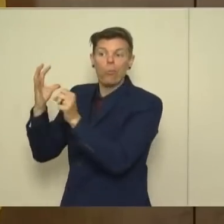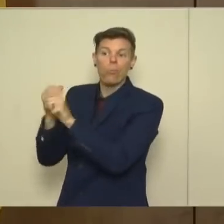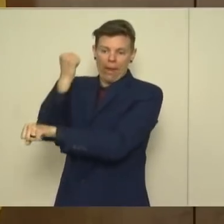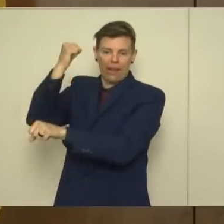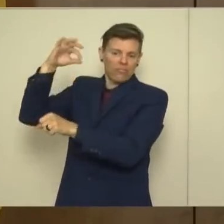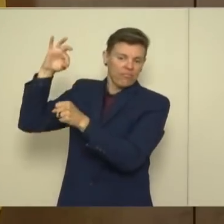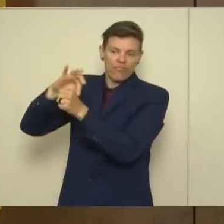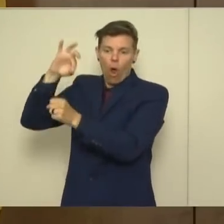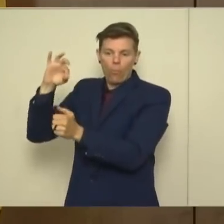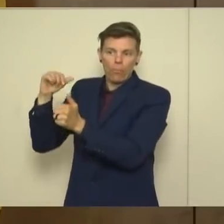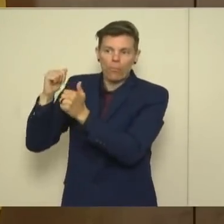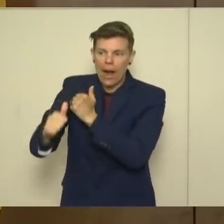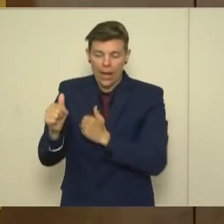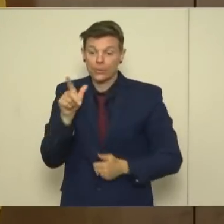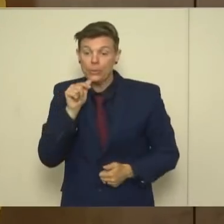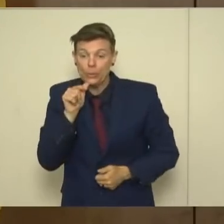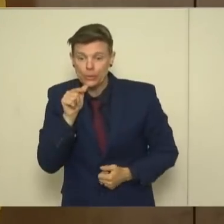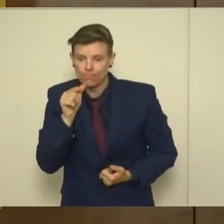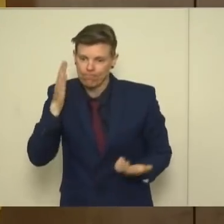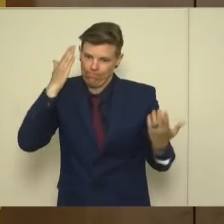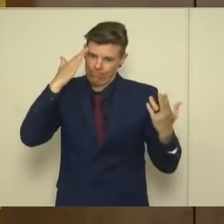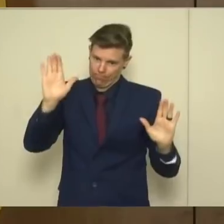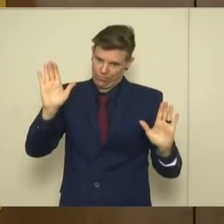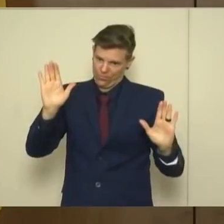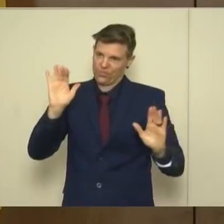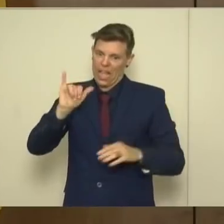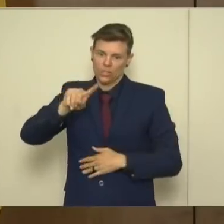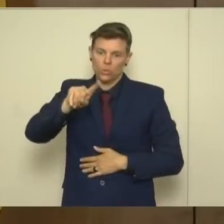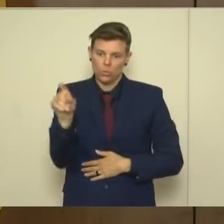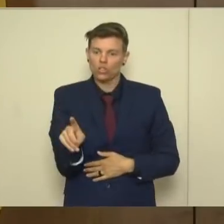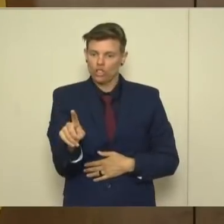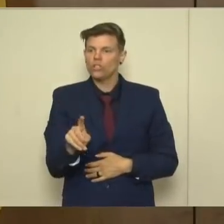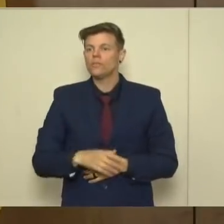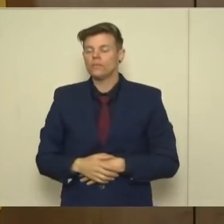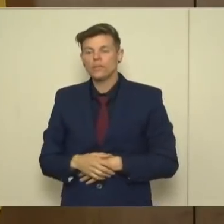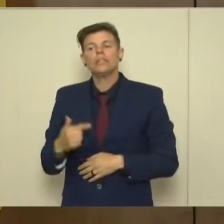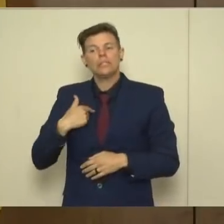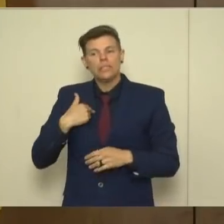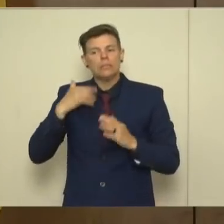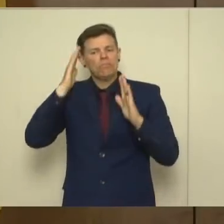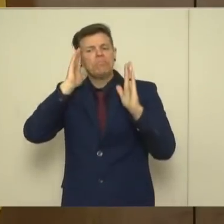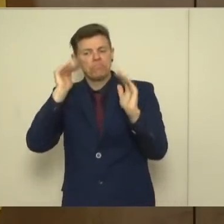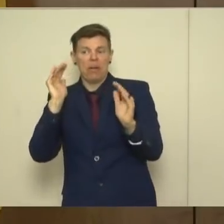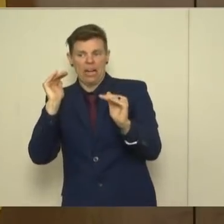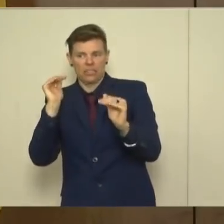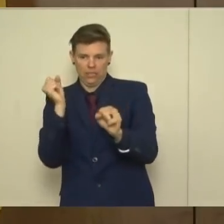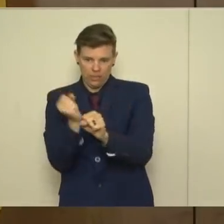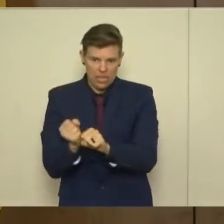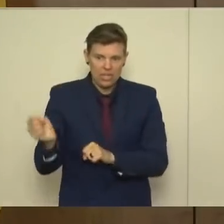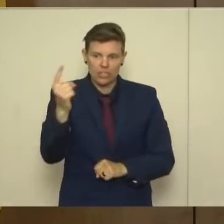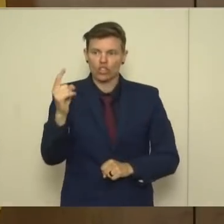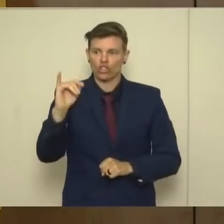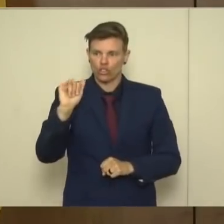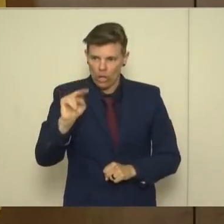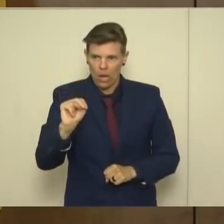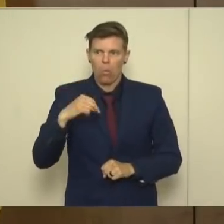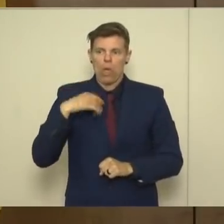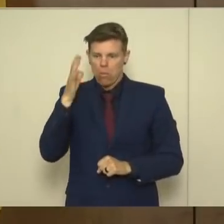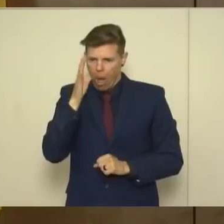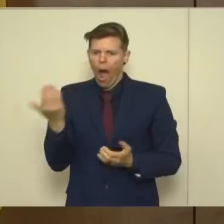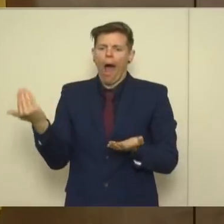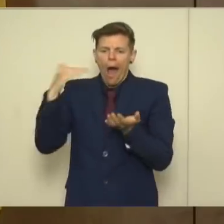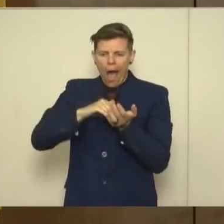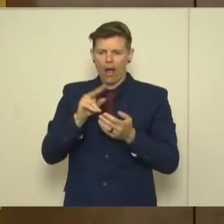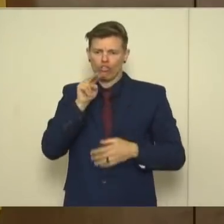November timeframe. I do expect that when we go to the legislature, we will continue to have to look at ways to tighten our belts, and I have